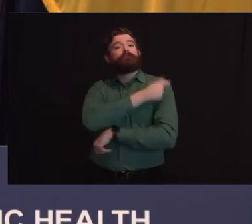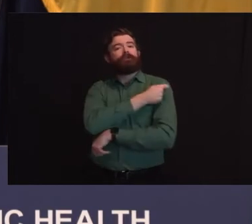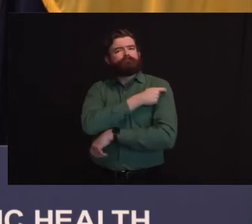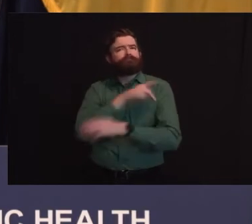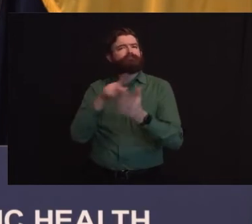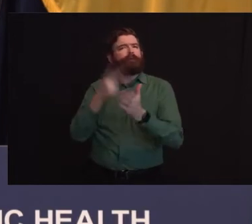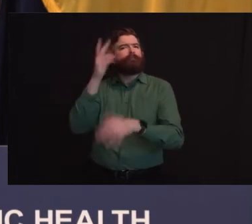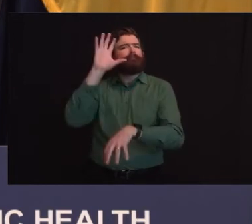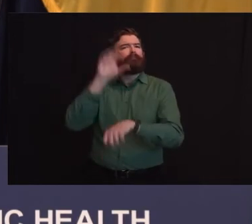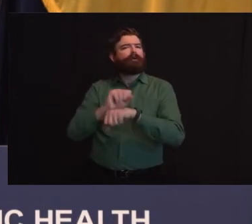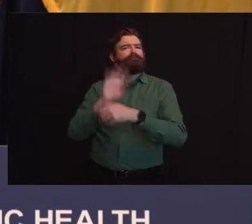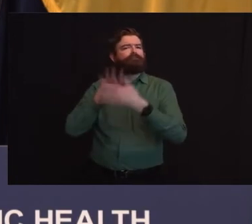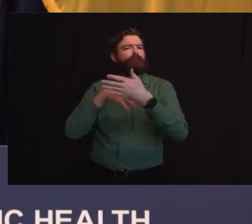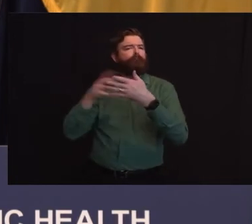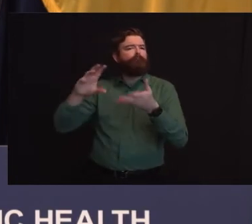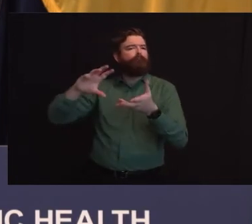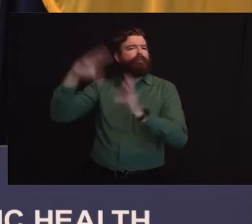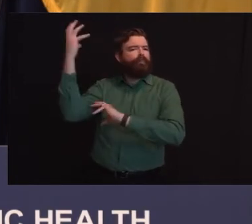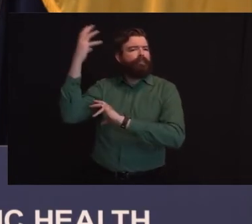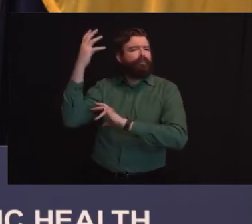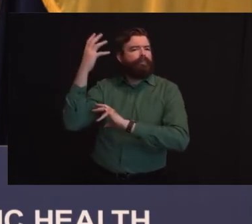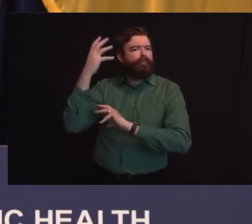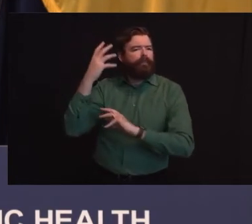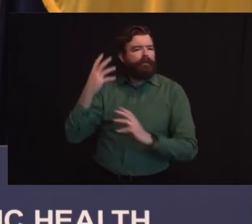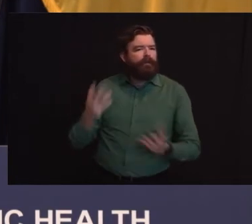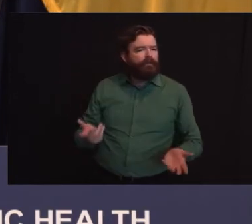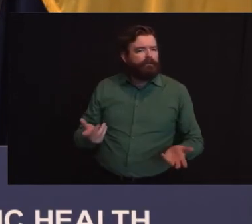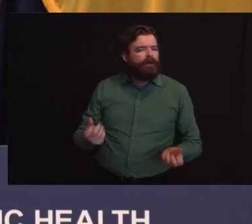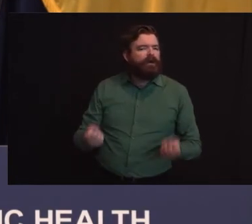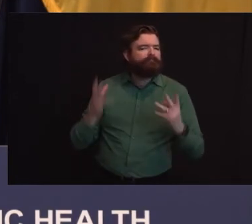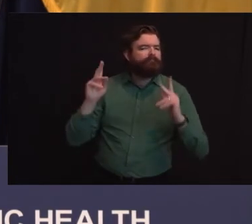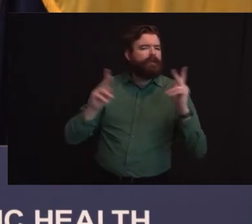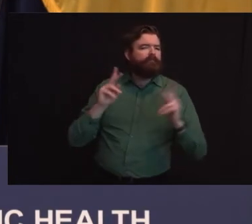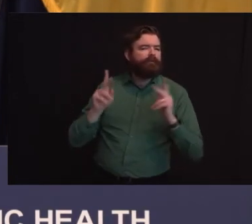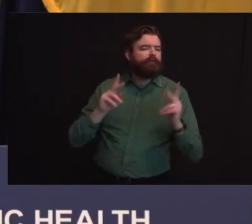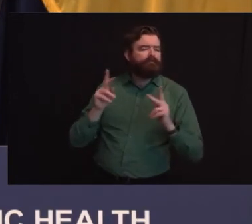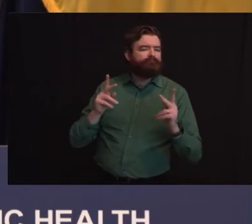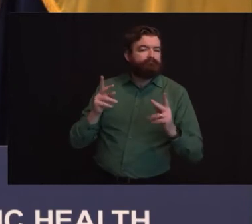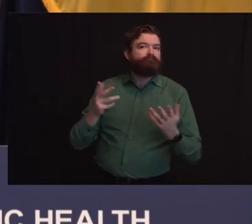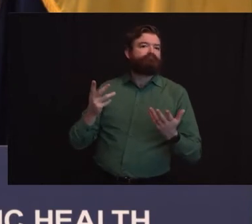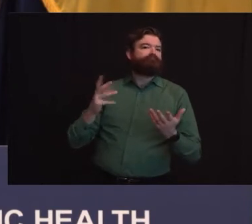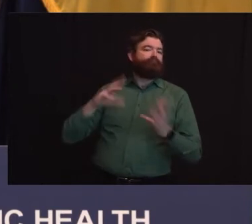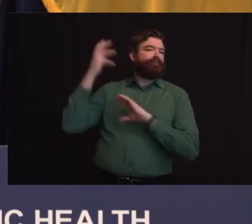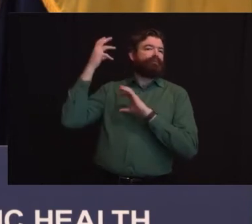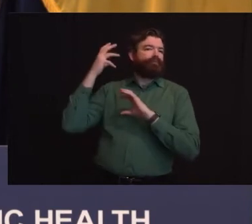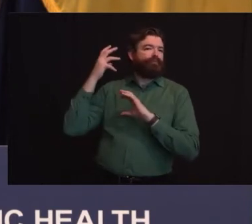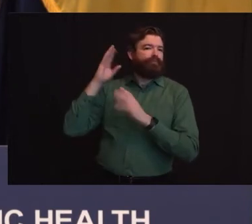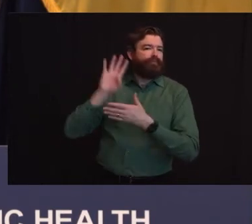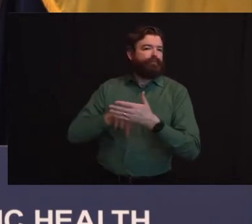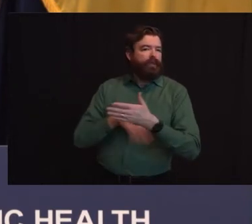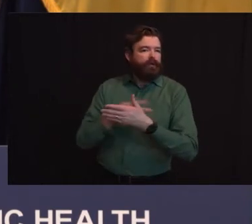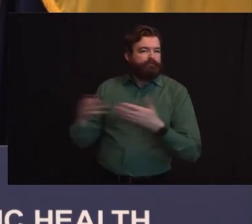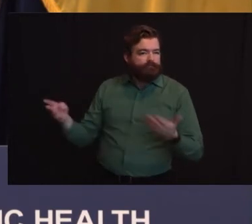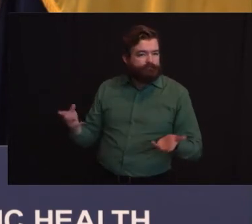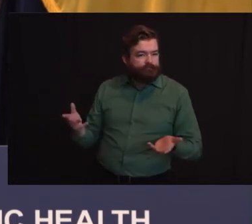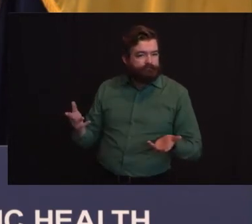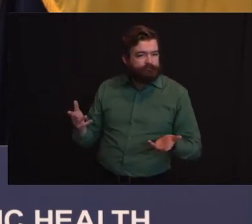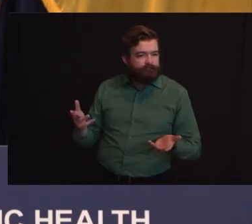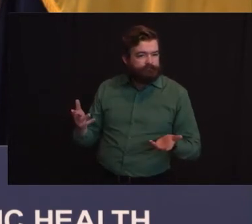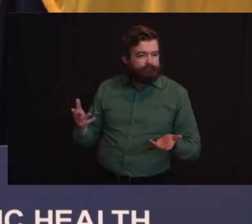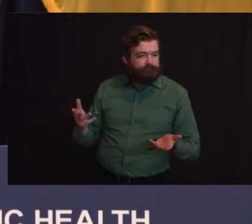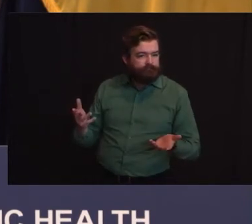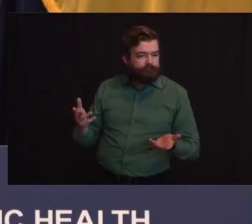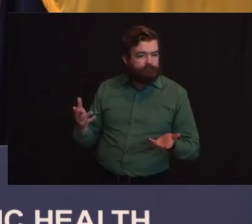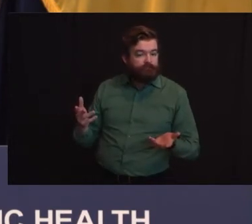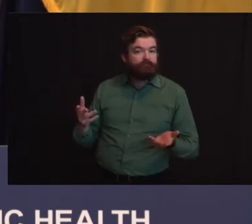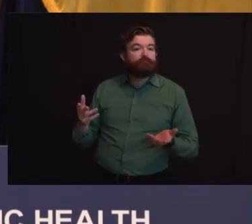system, how many people were affected? How will you reschedule them? Will it be automatic? I think you did touch on this, but there's,